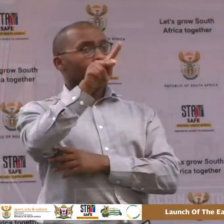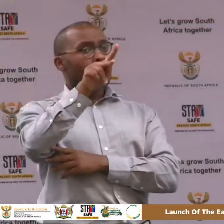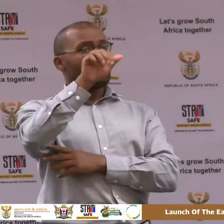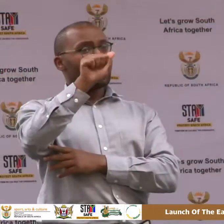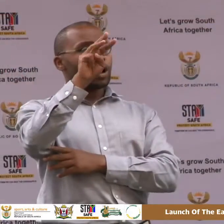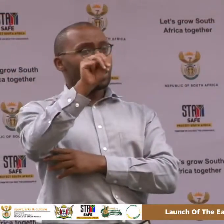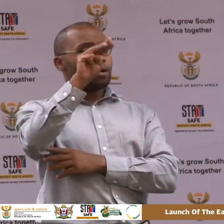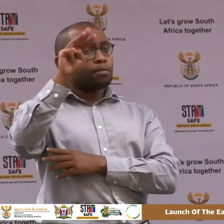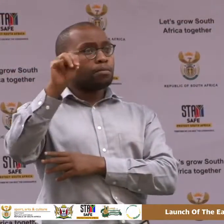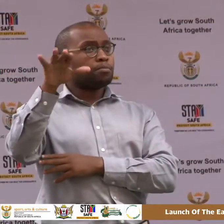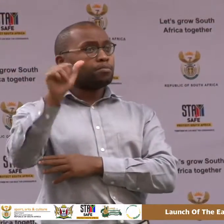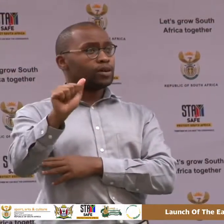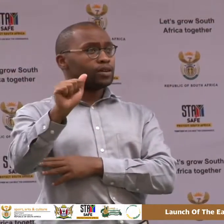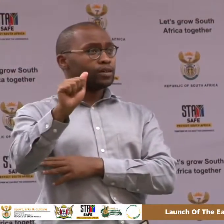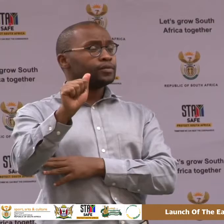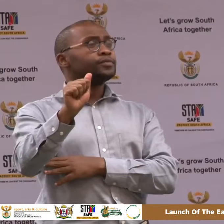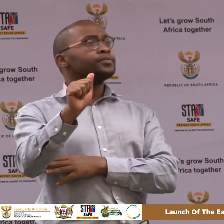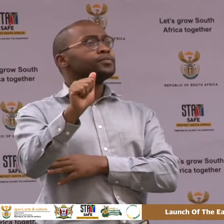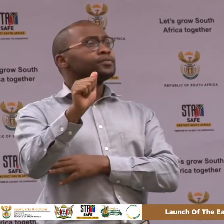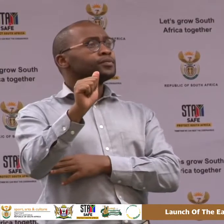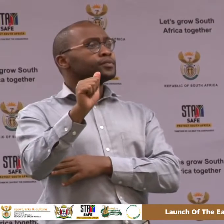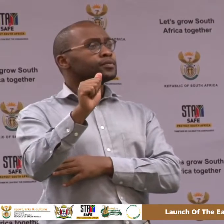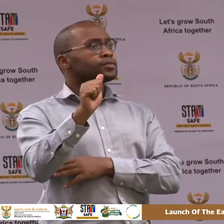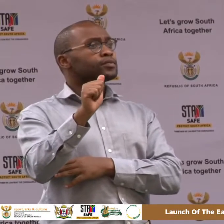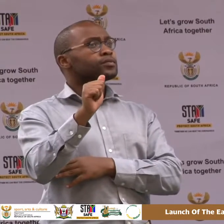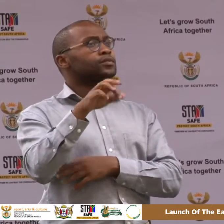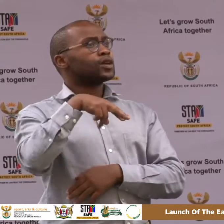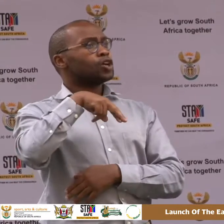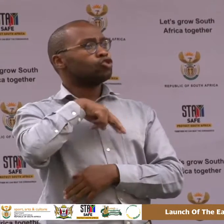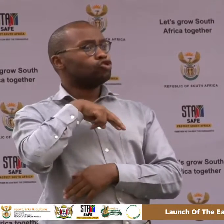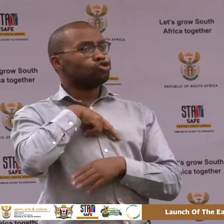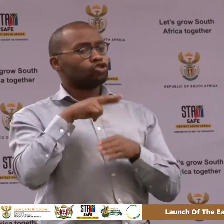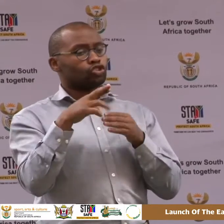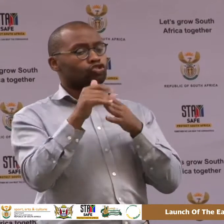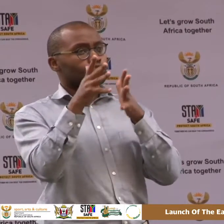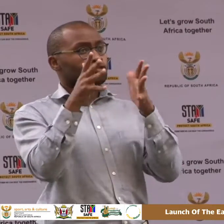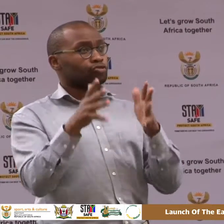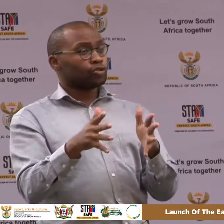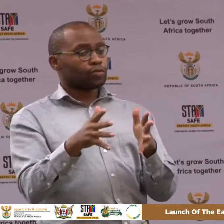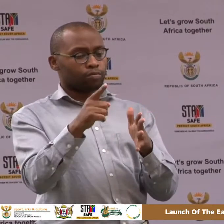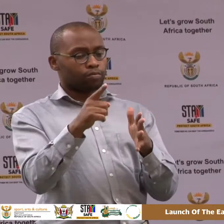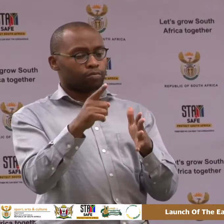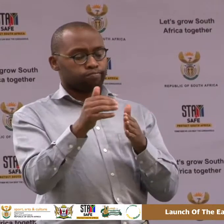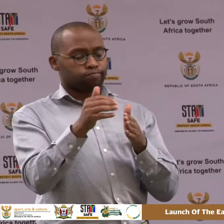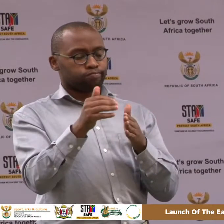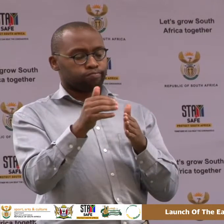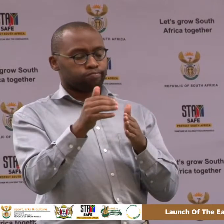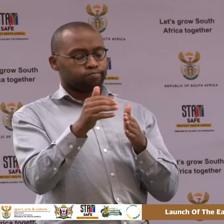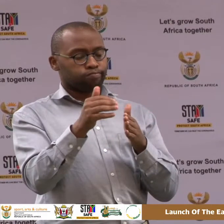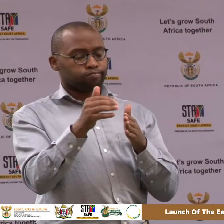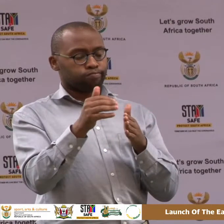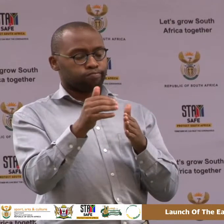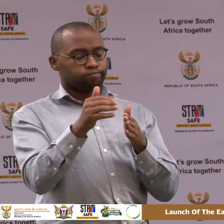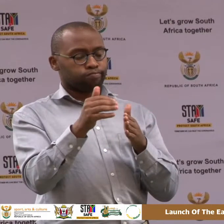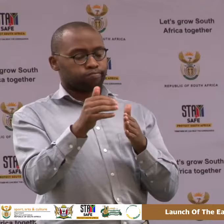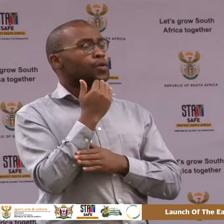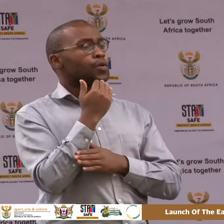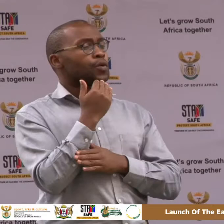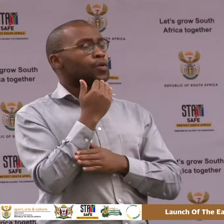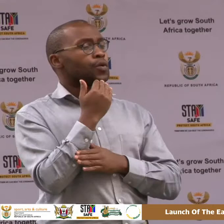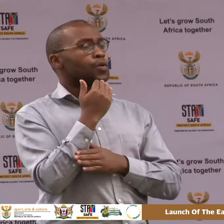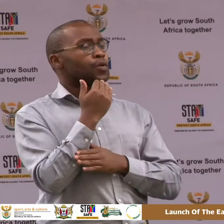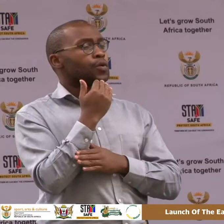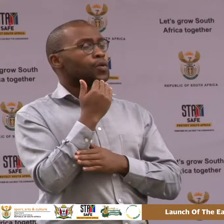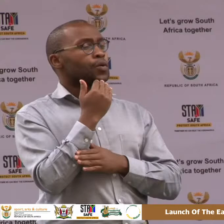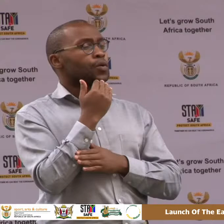Koloni. Dibulise the religious leadership as led by the chairperson of the Council of Churches in